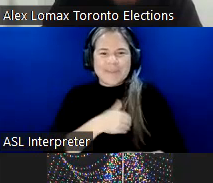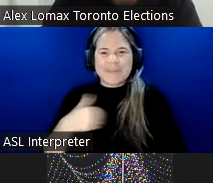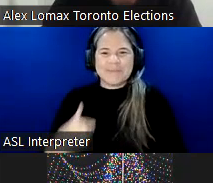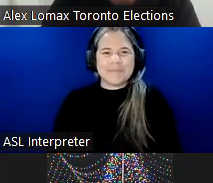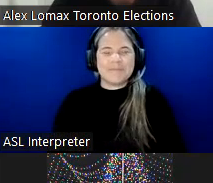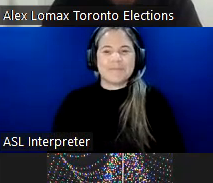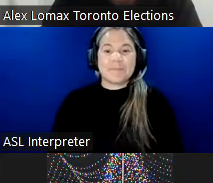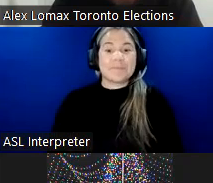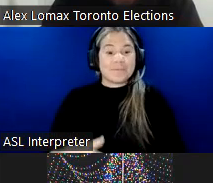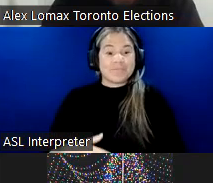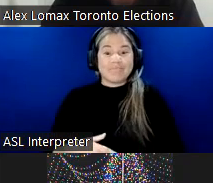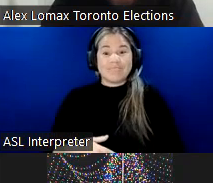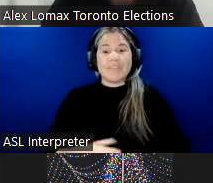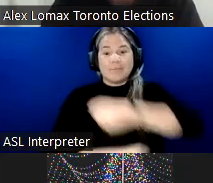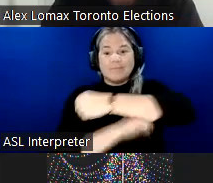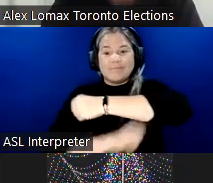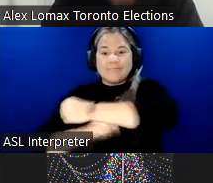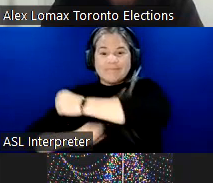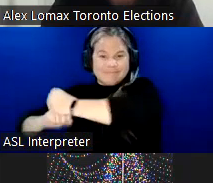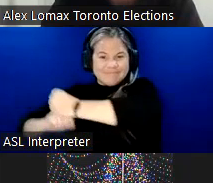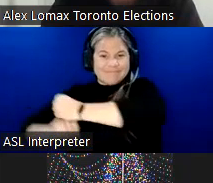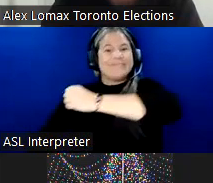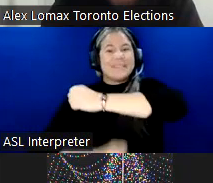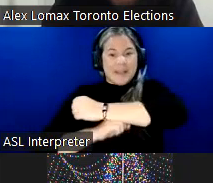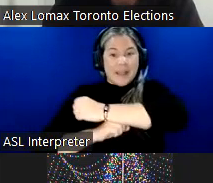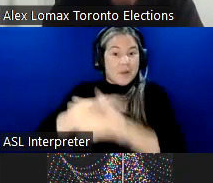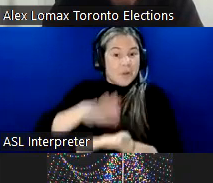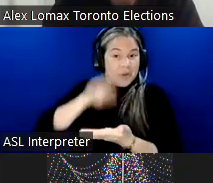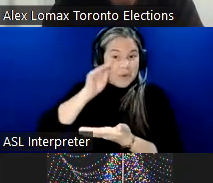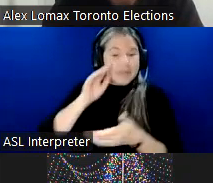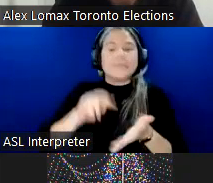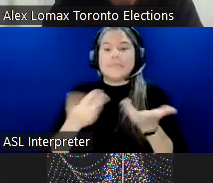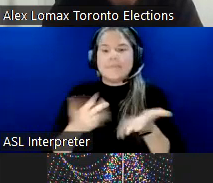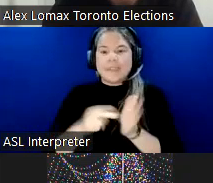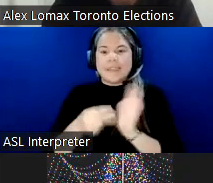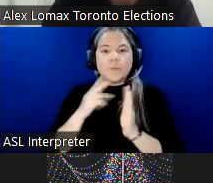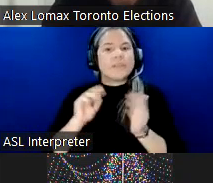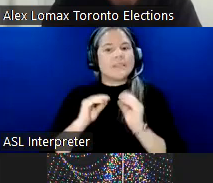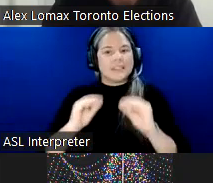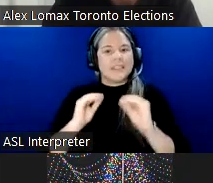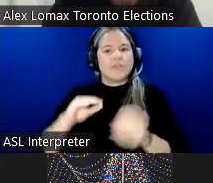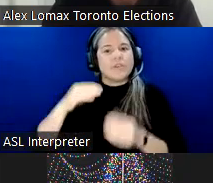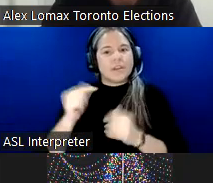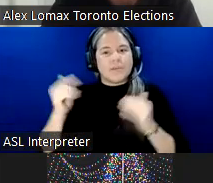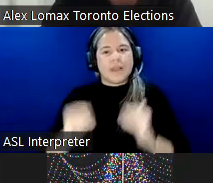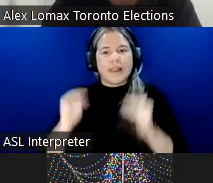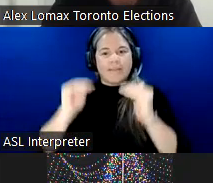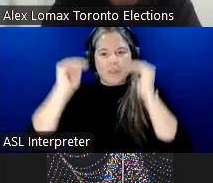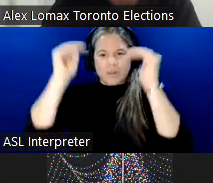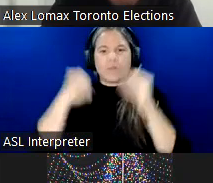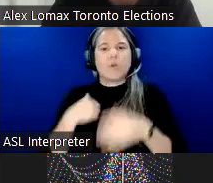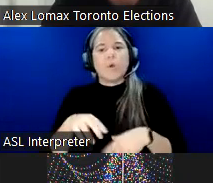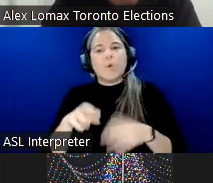please. Learn. In this section, you will learn about the levels of government, roles and responsibilities of the mayor and councillors, and